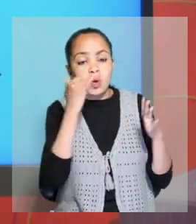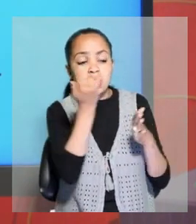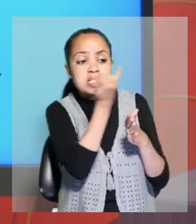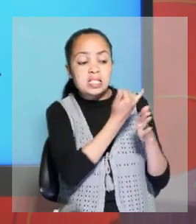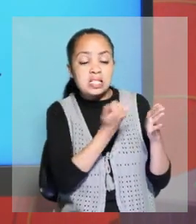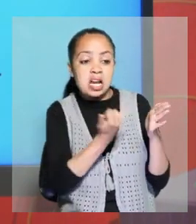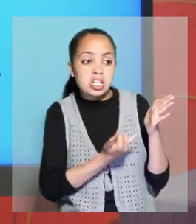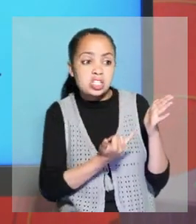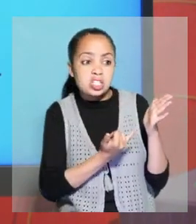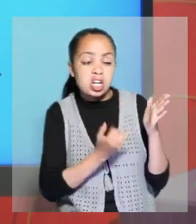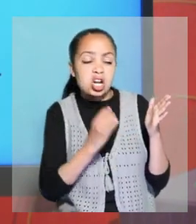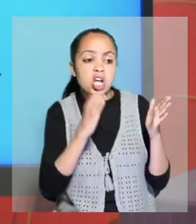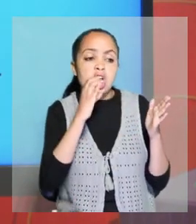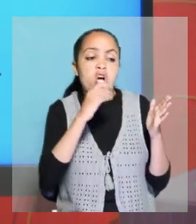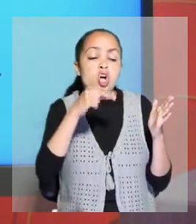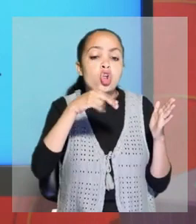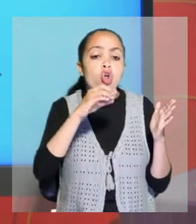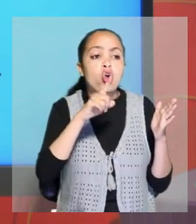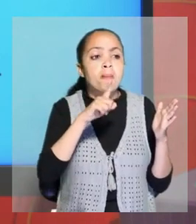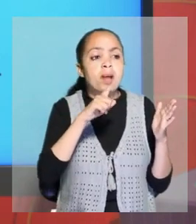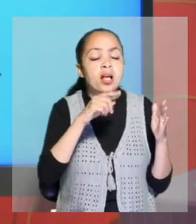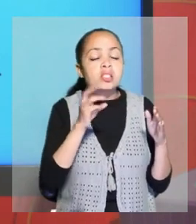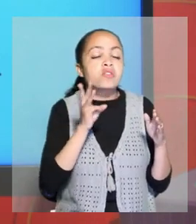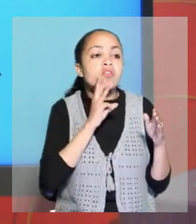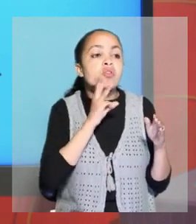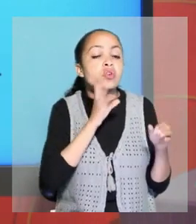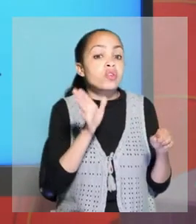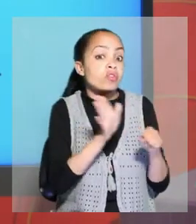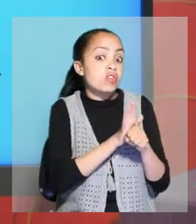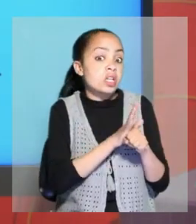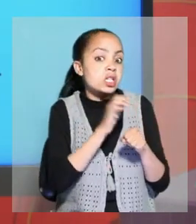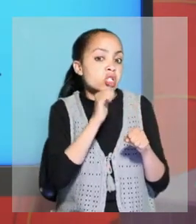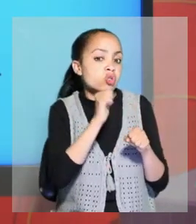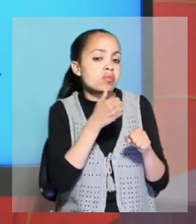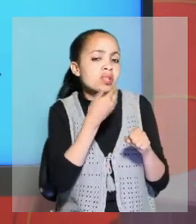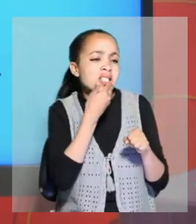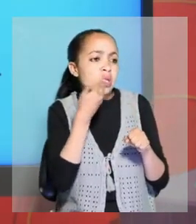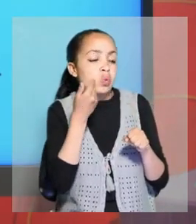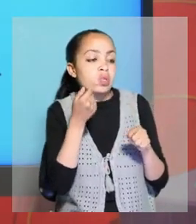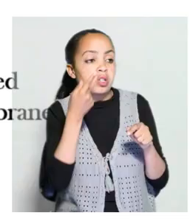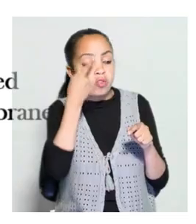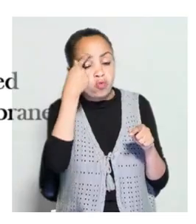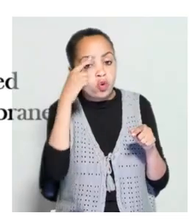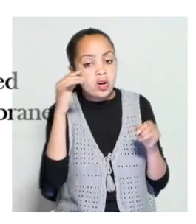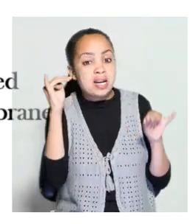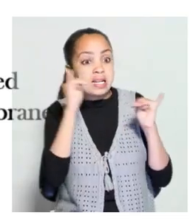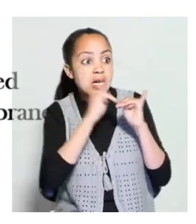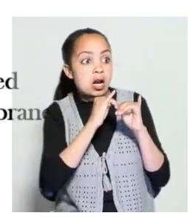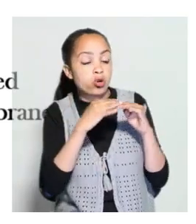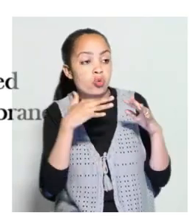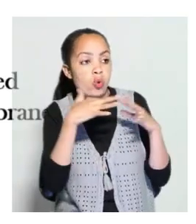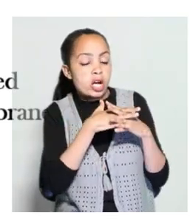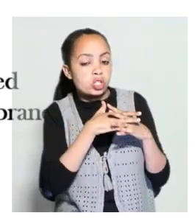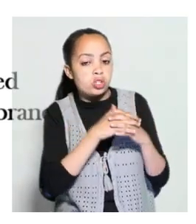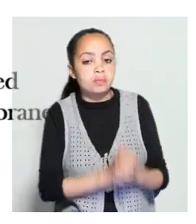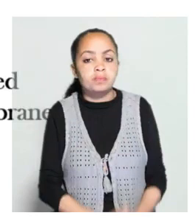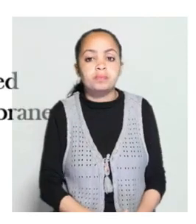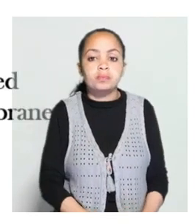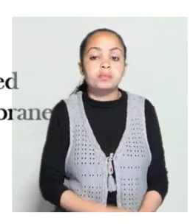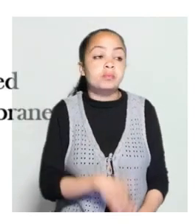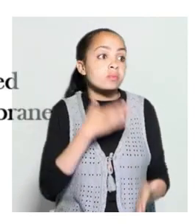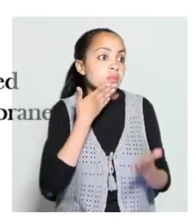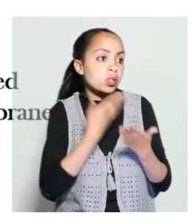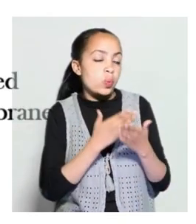of chloroplast, which we call fluid filled stroma, is suited for dark reaction. Well